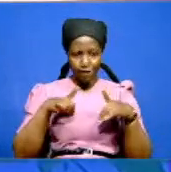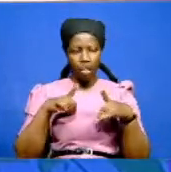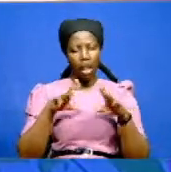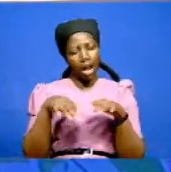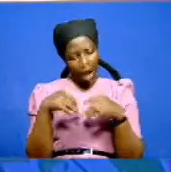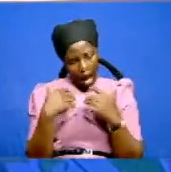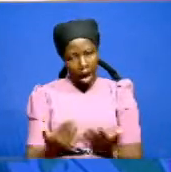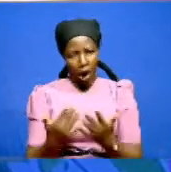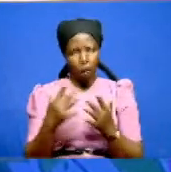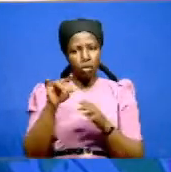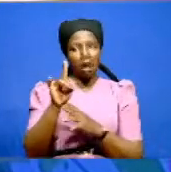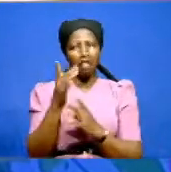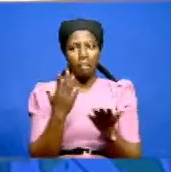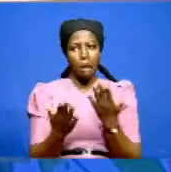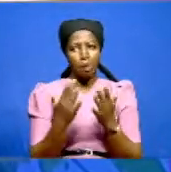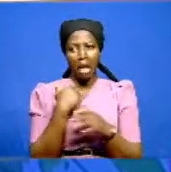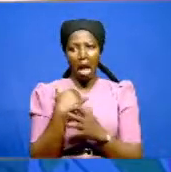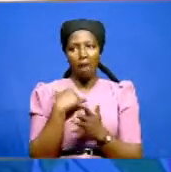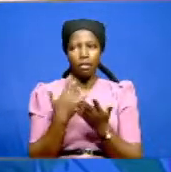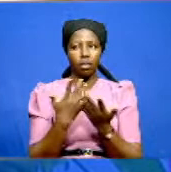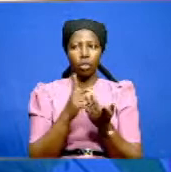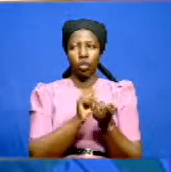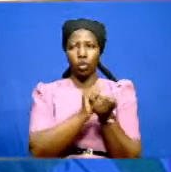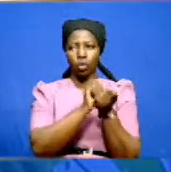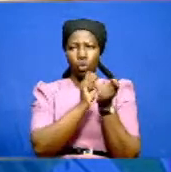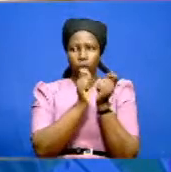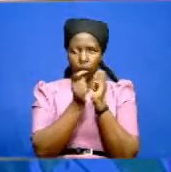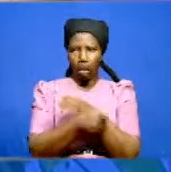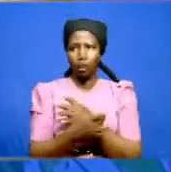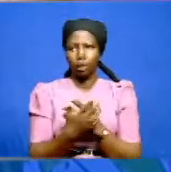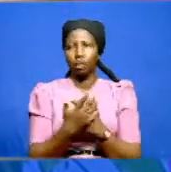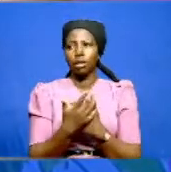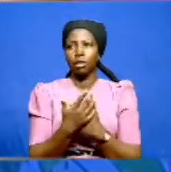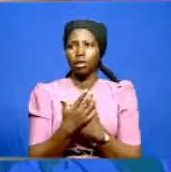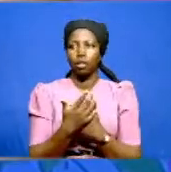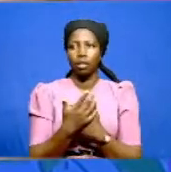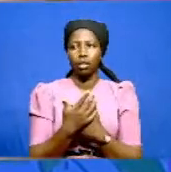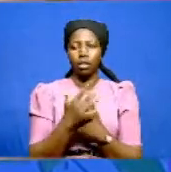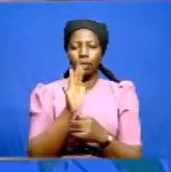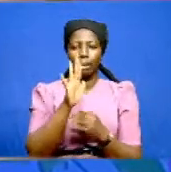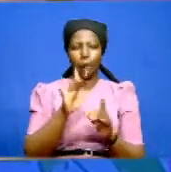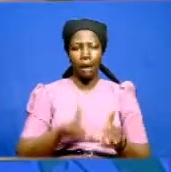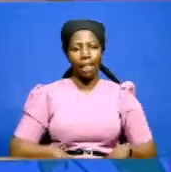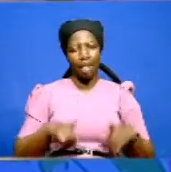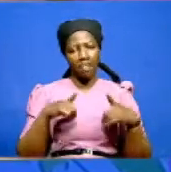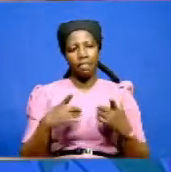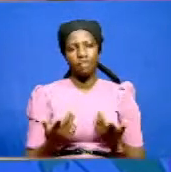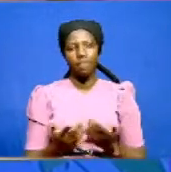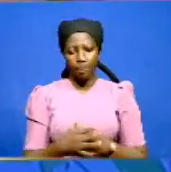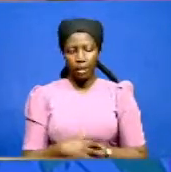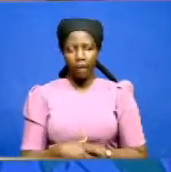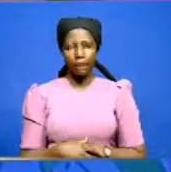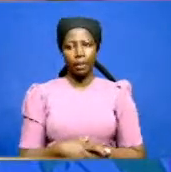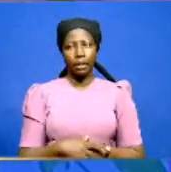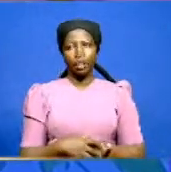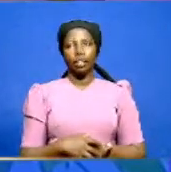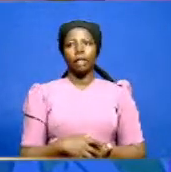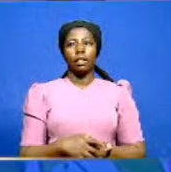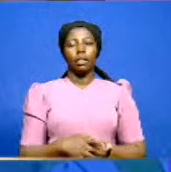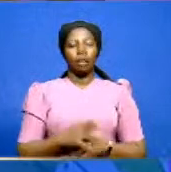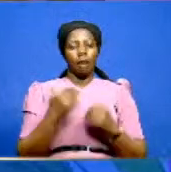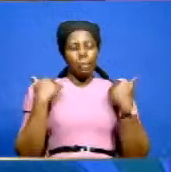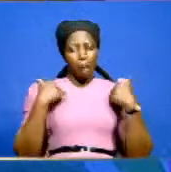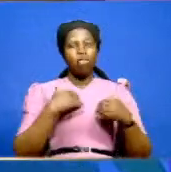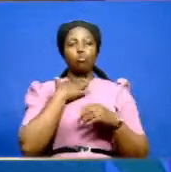how he may have impacted on your life. I don't want to take too much